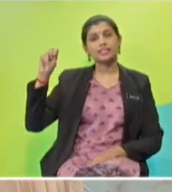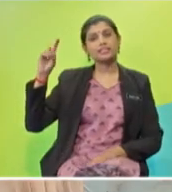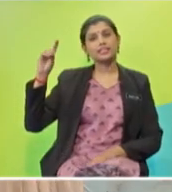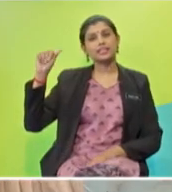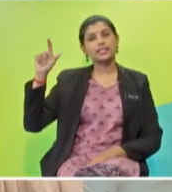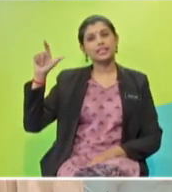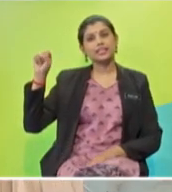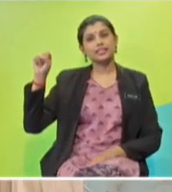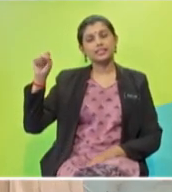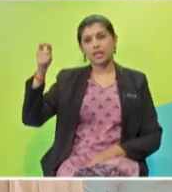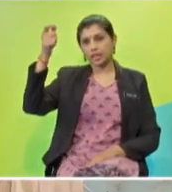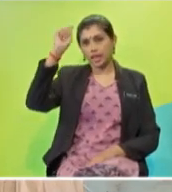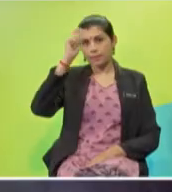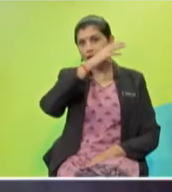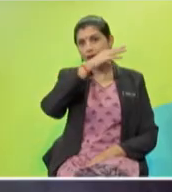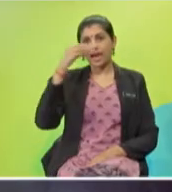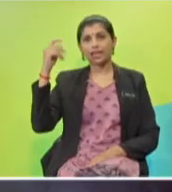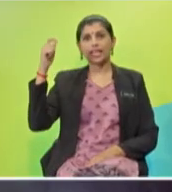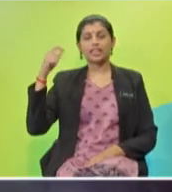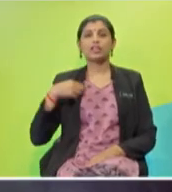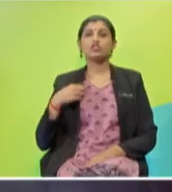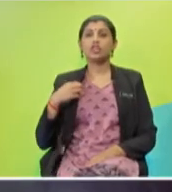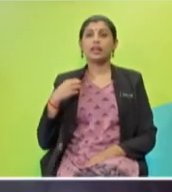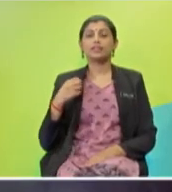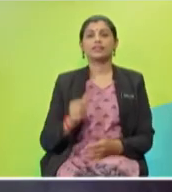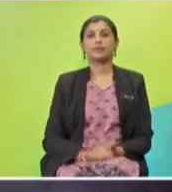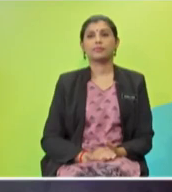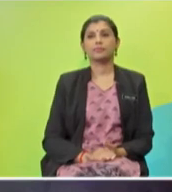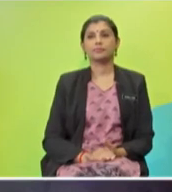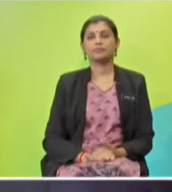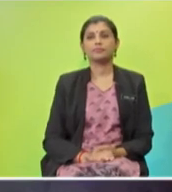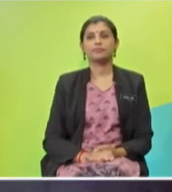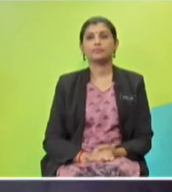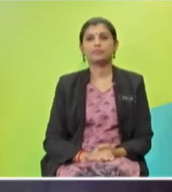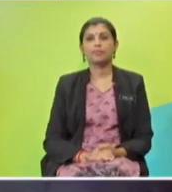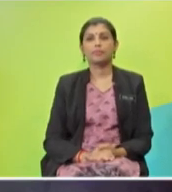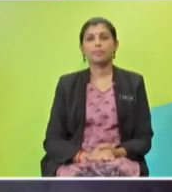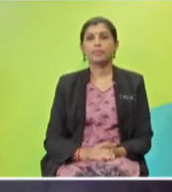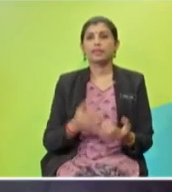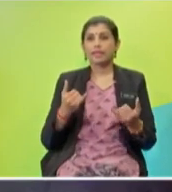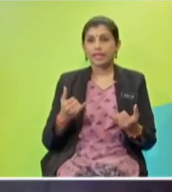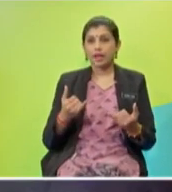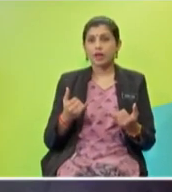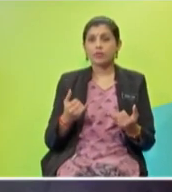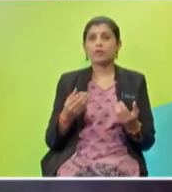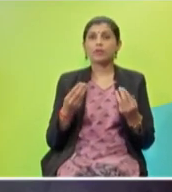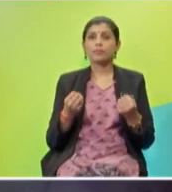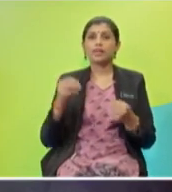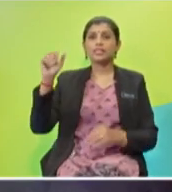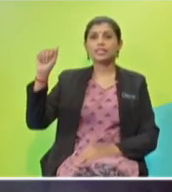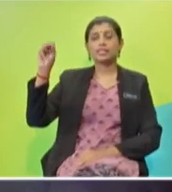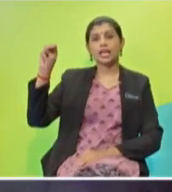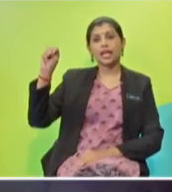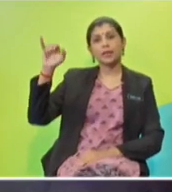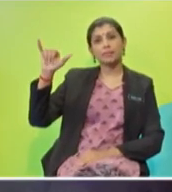trainers. Now, Mr. Chris, we need our friend's help to help Amy dress up. Oh, what do we need to help Amy for,